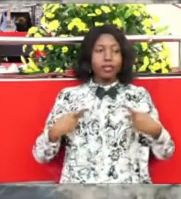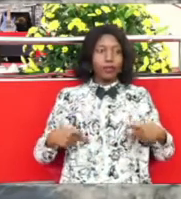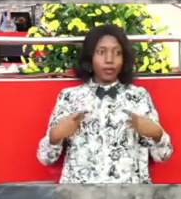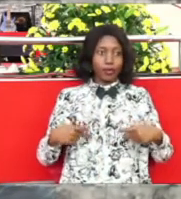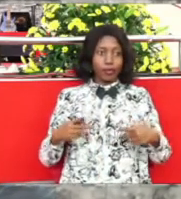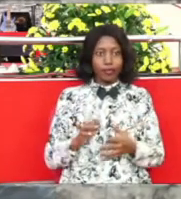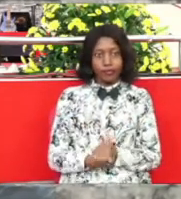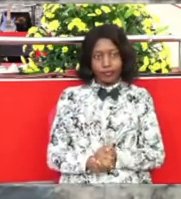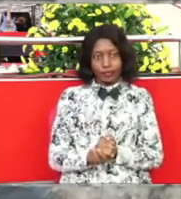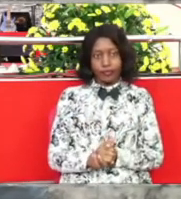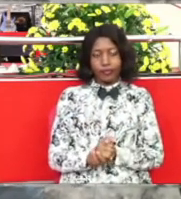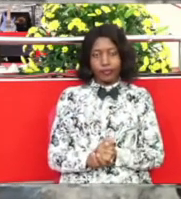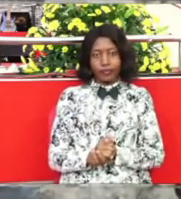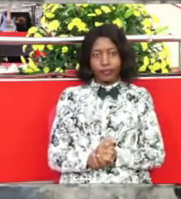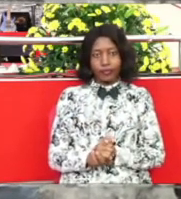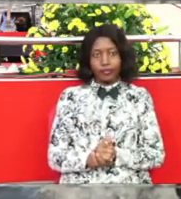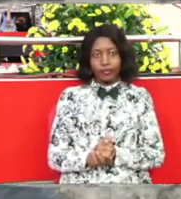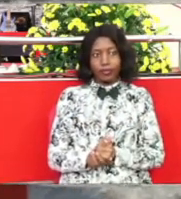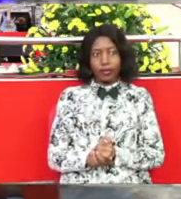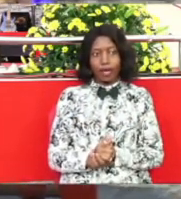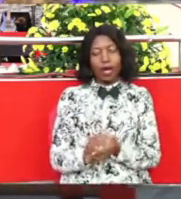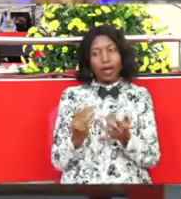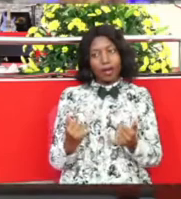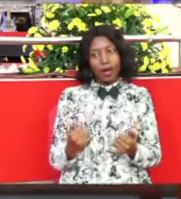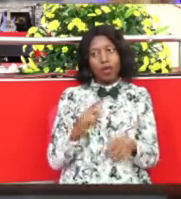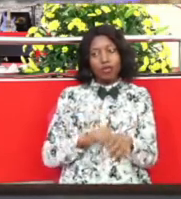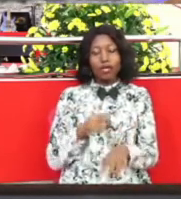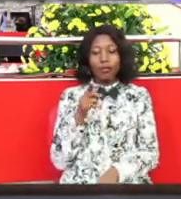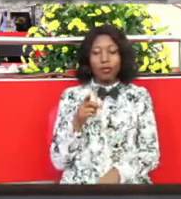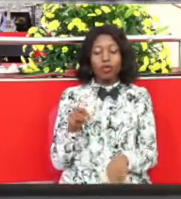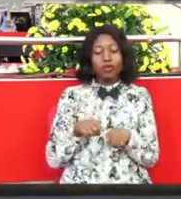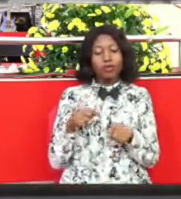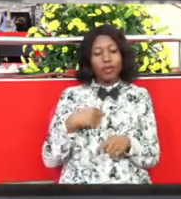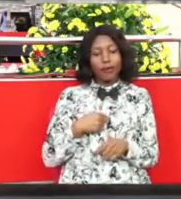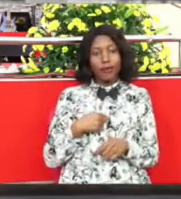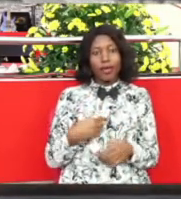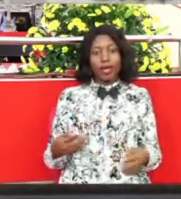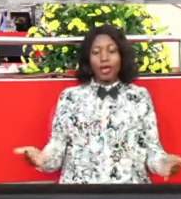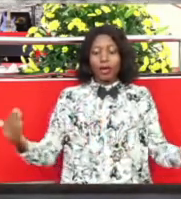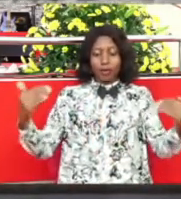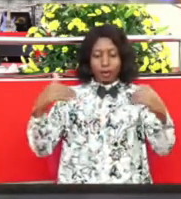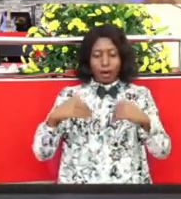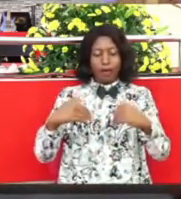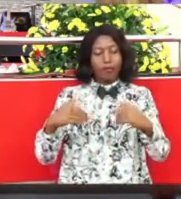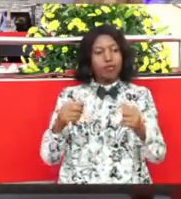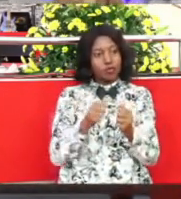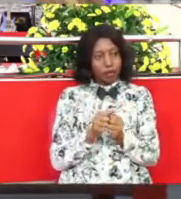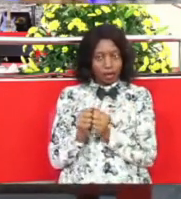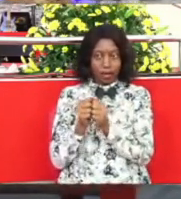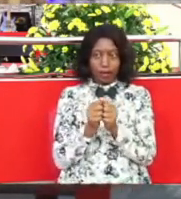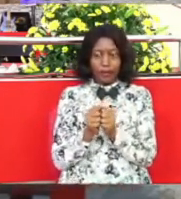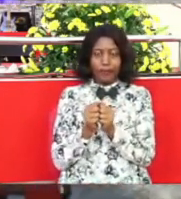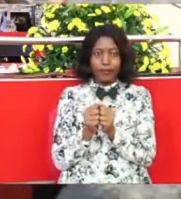katika sifa za watu wake. And so when you and me gather together as a body of Christ, basi mimi na wewe